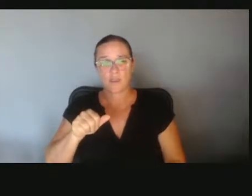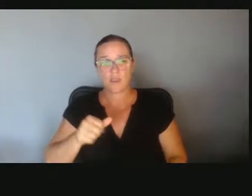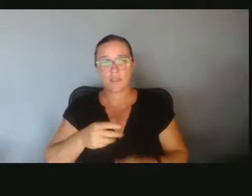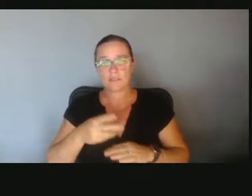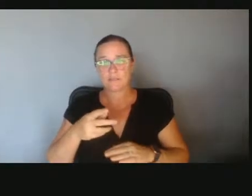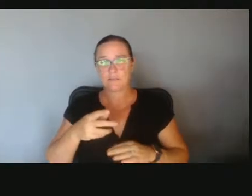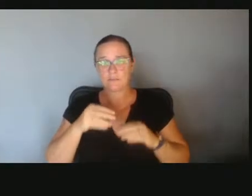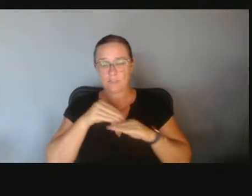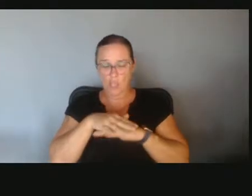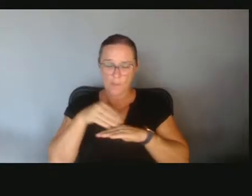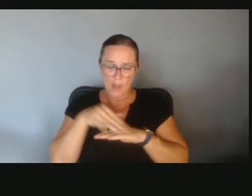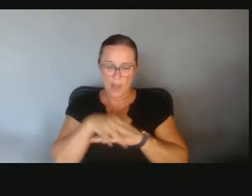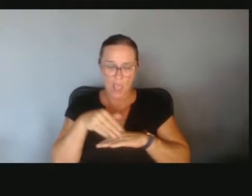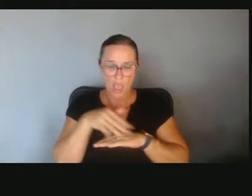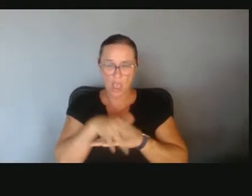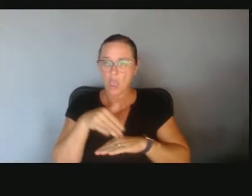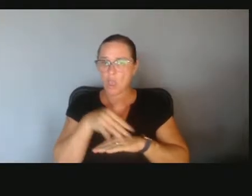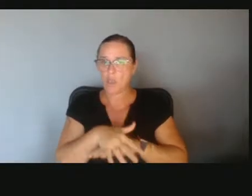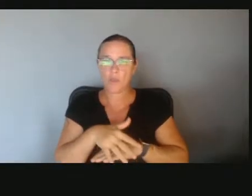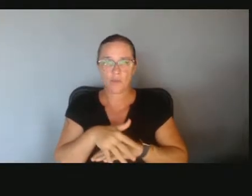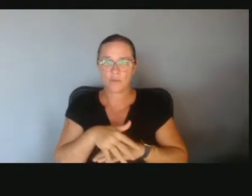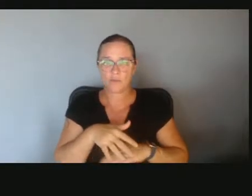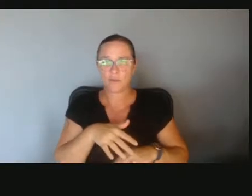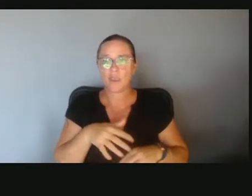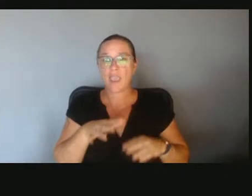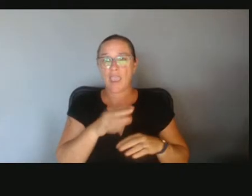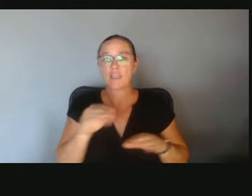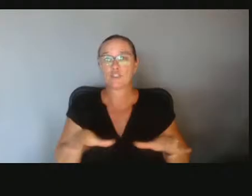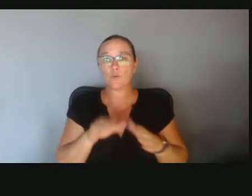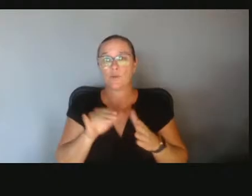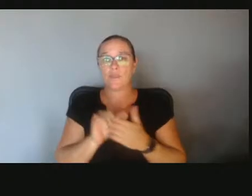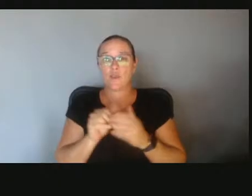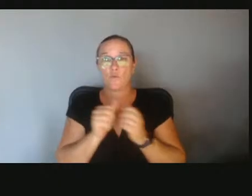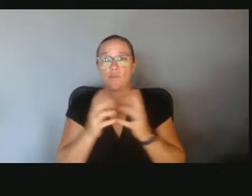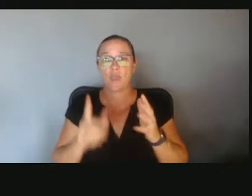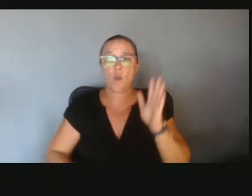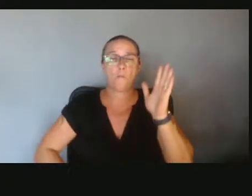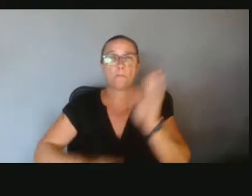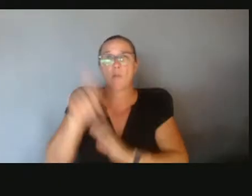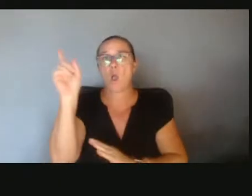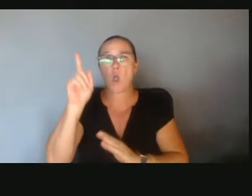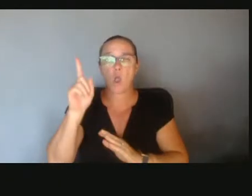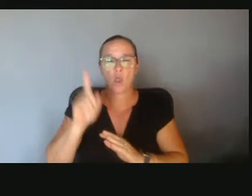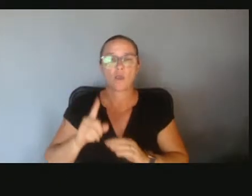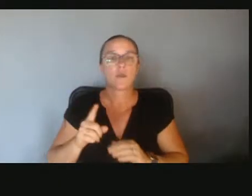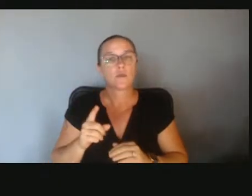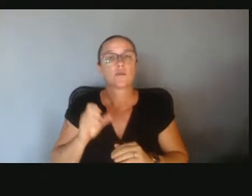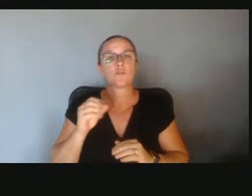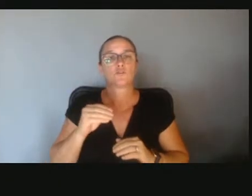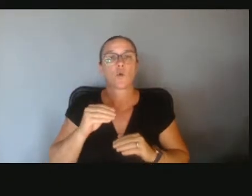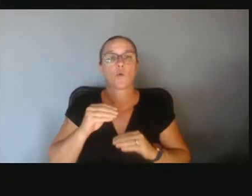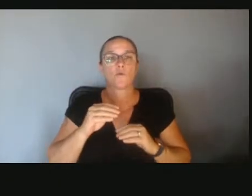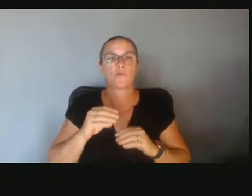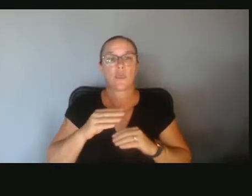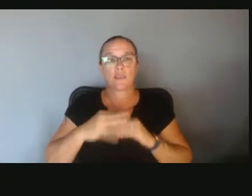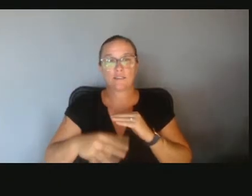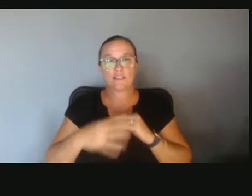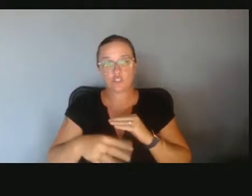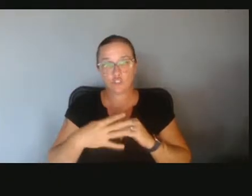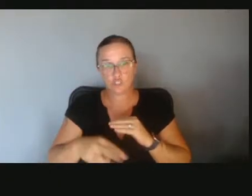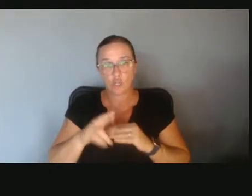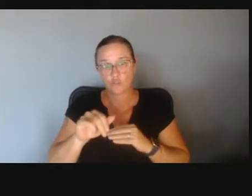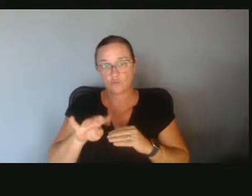It's coming out efficiently, and it's doing it without the high fountains. So once again, discharge rates, cubic meters